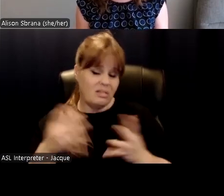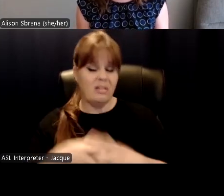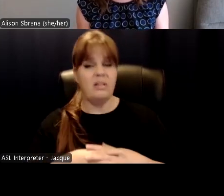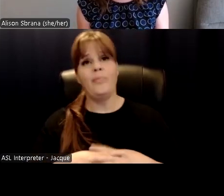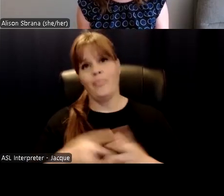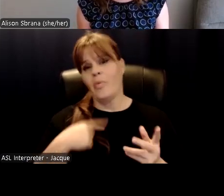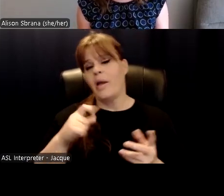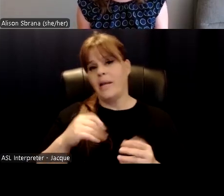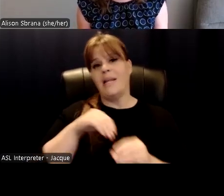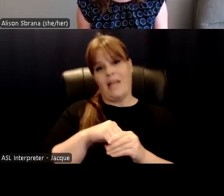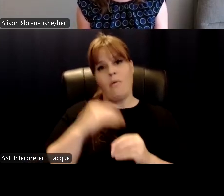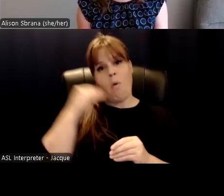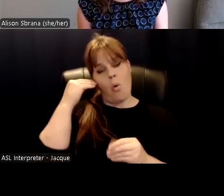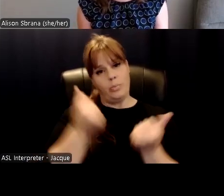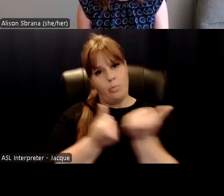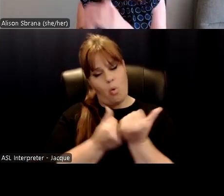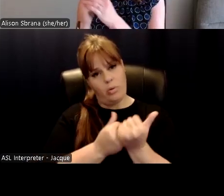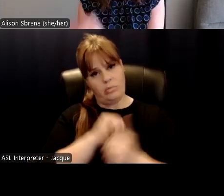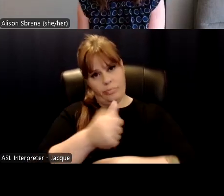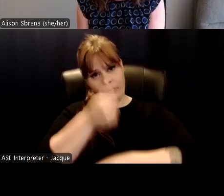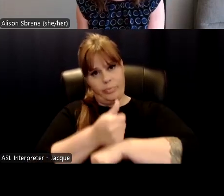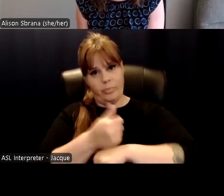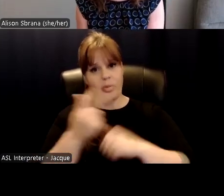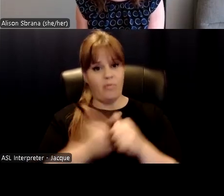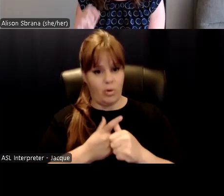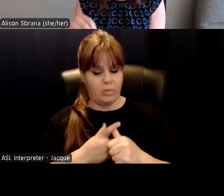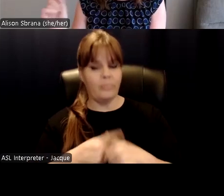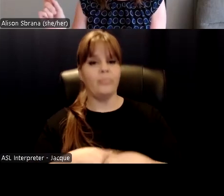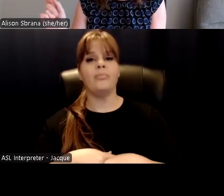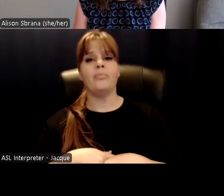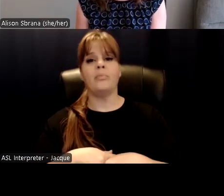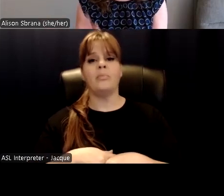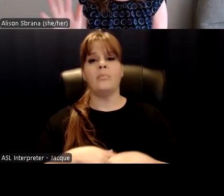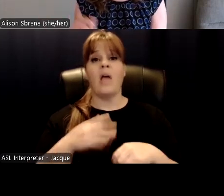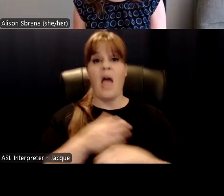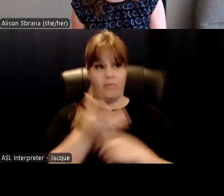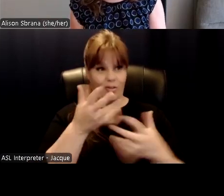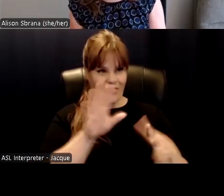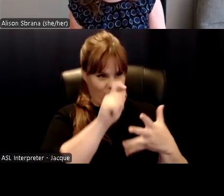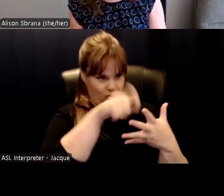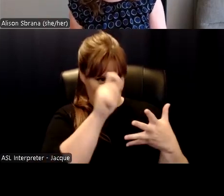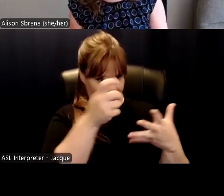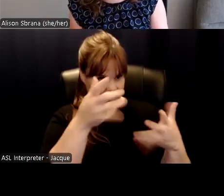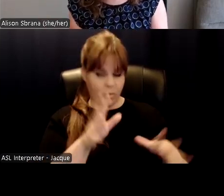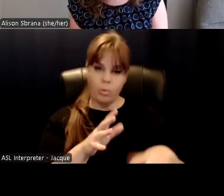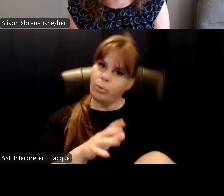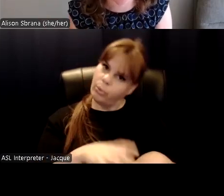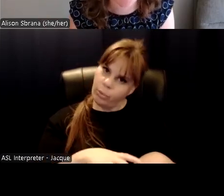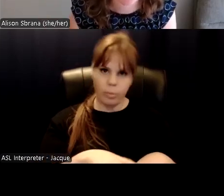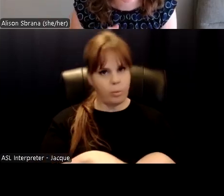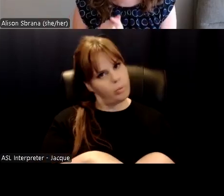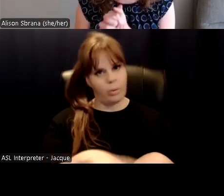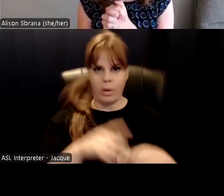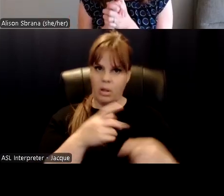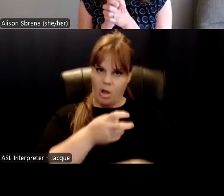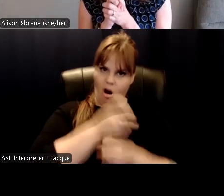in-home supports in place first. After that box was checked, which was a very hard box to get checked,